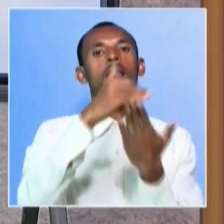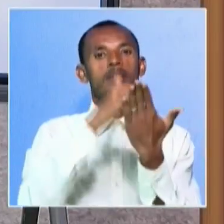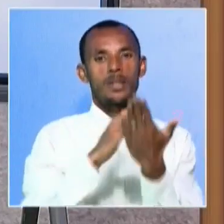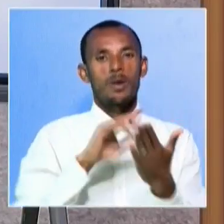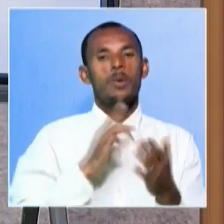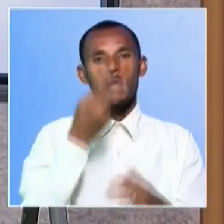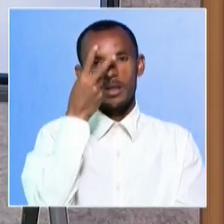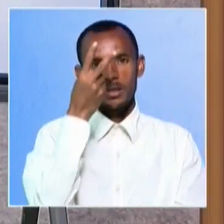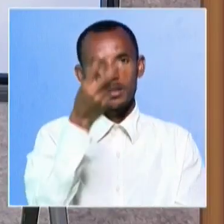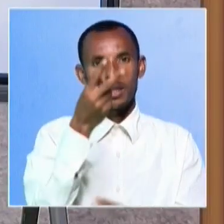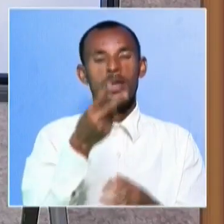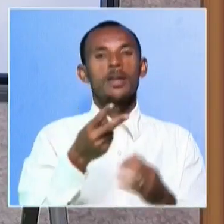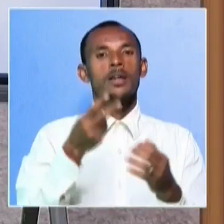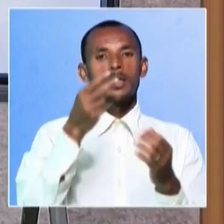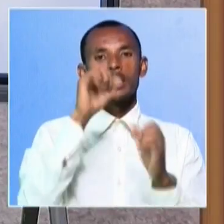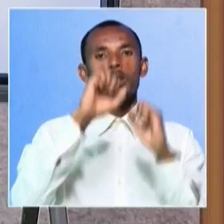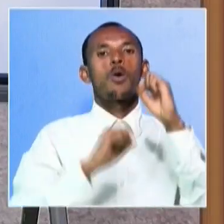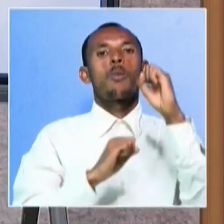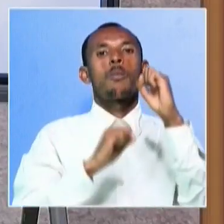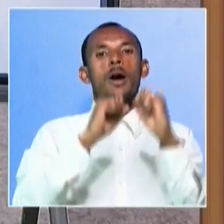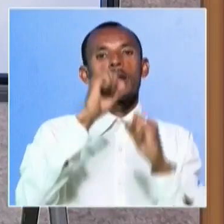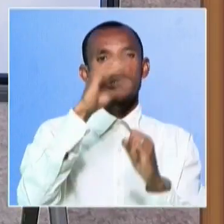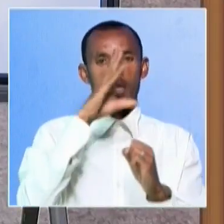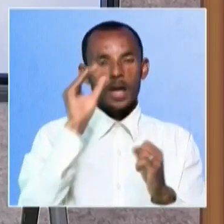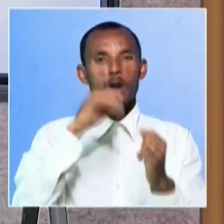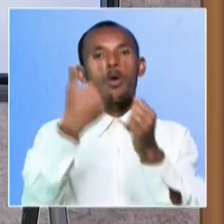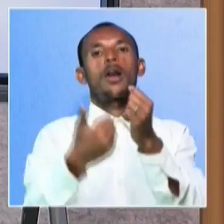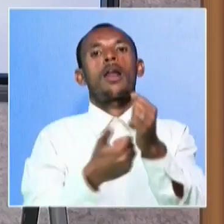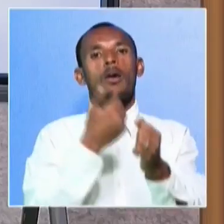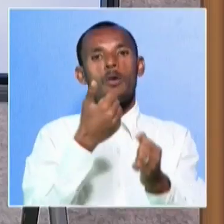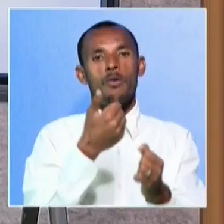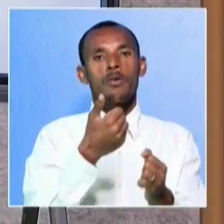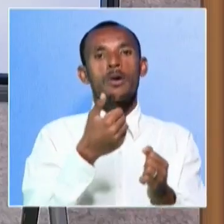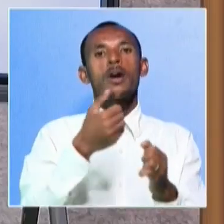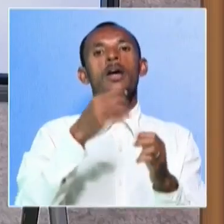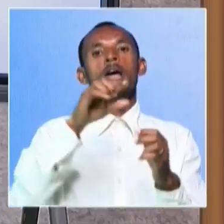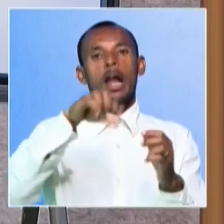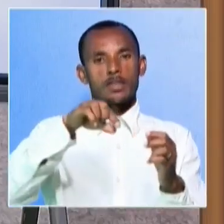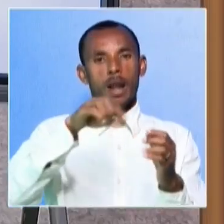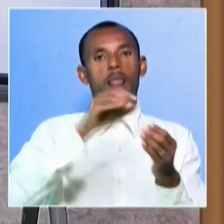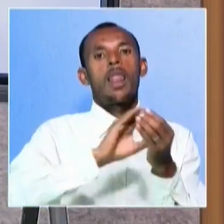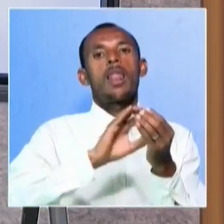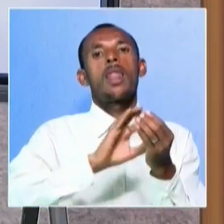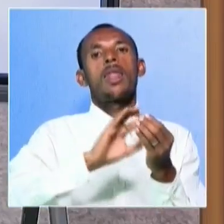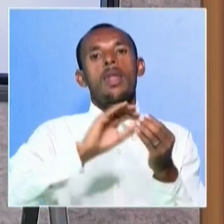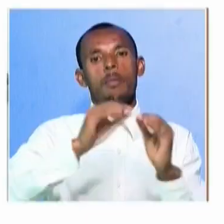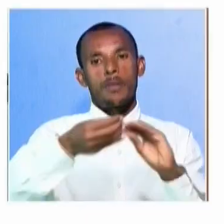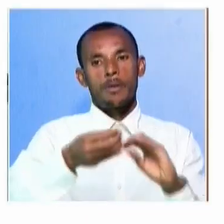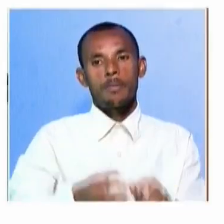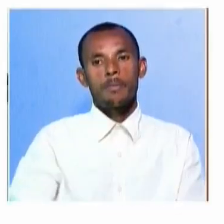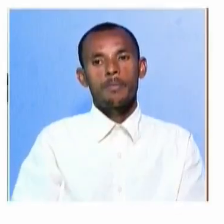will see the comparison and ordering of rational numbers, okay?